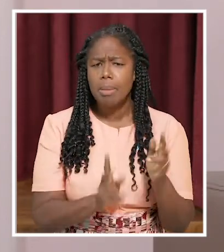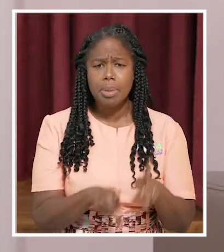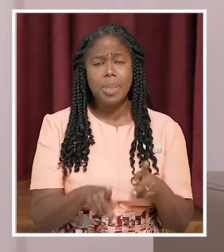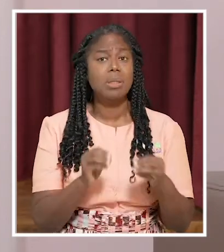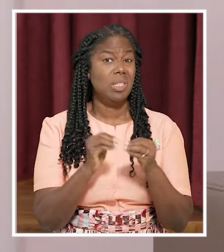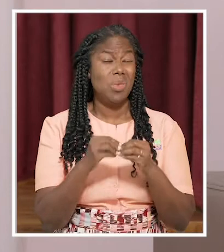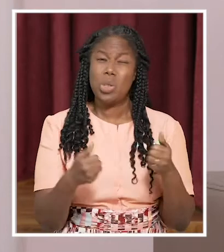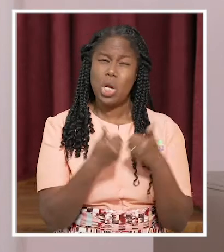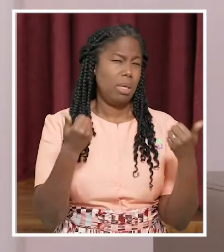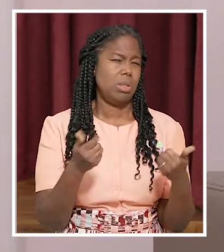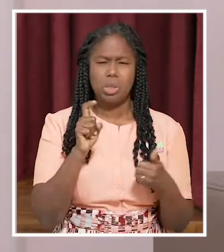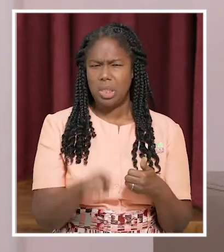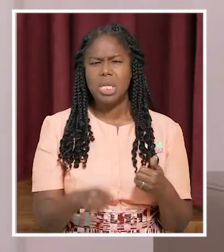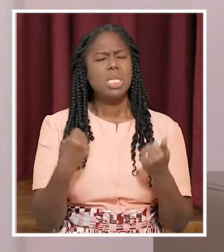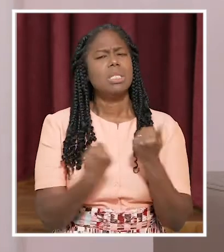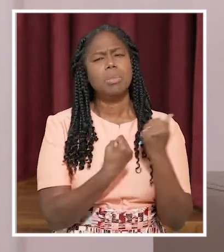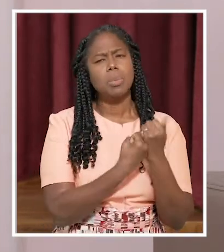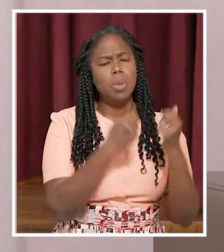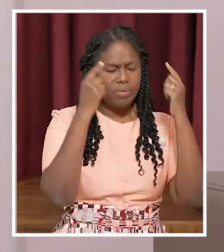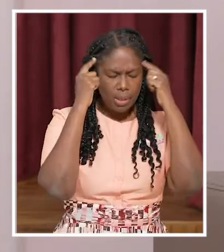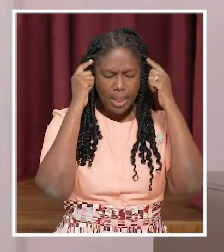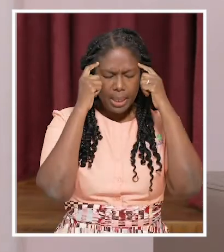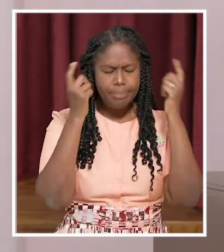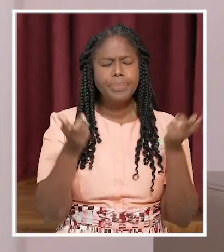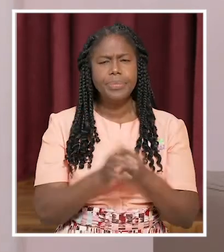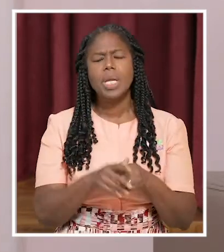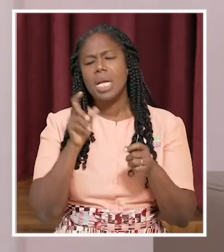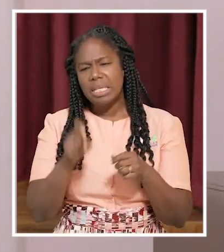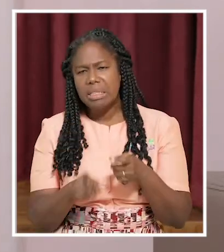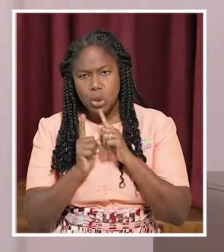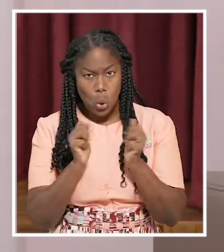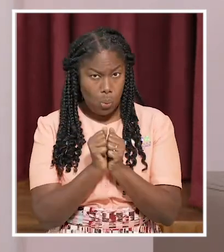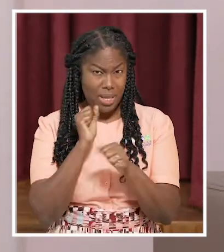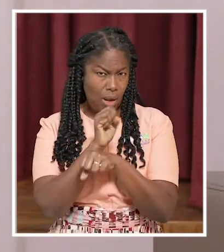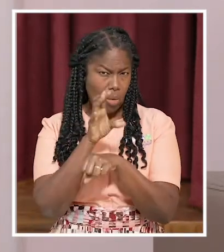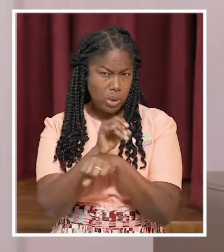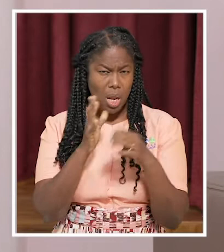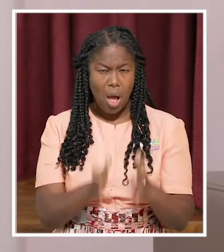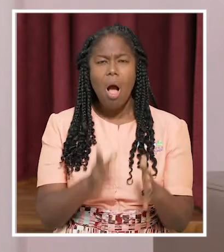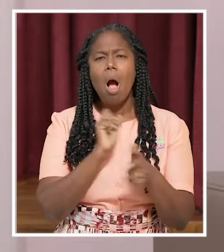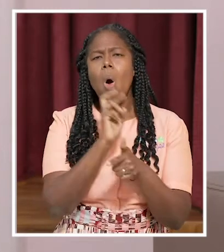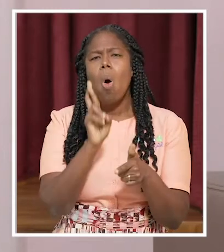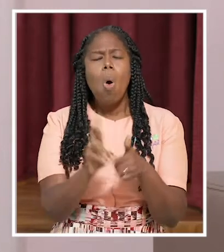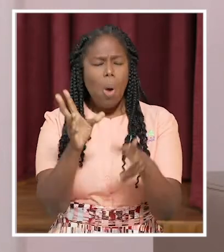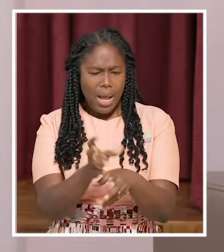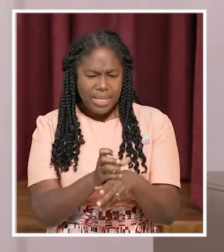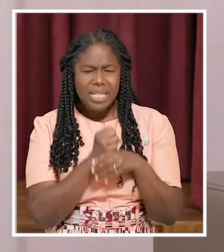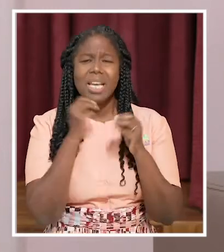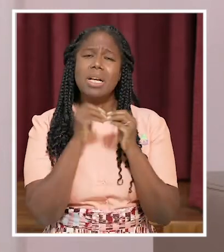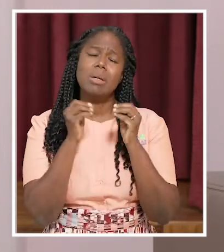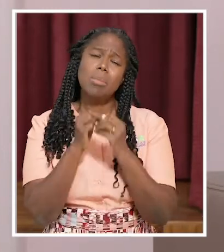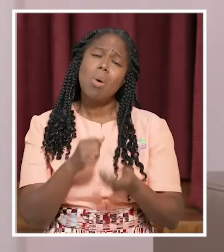mental health support, either speaking with a counselor or getting more in-depth therapy if that is required. In